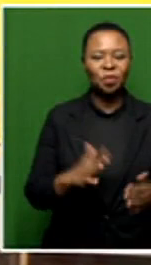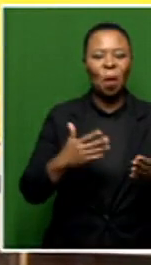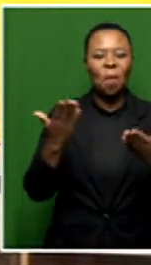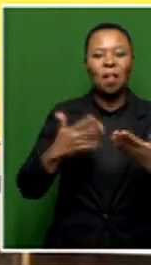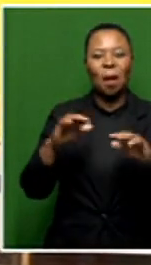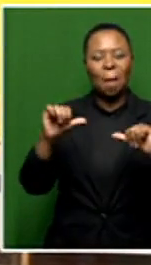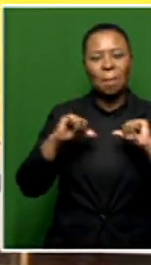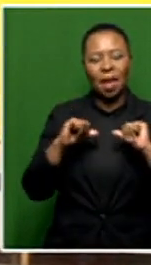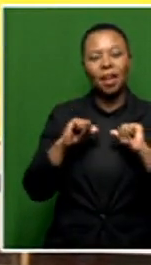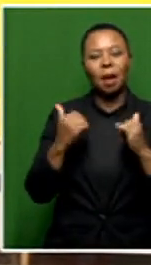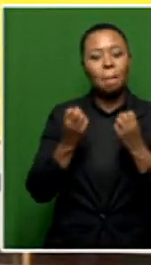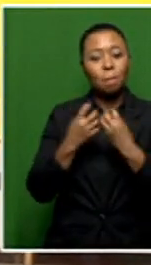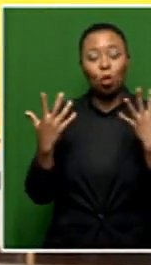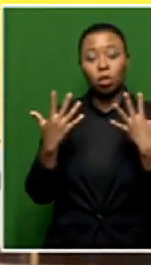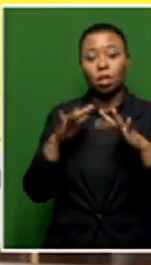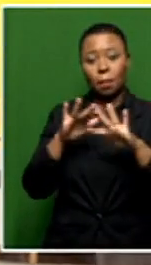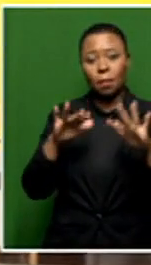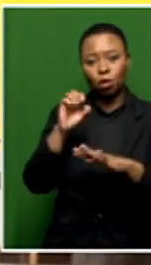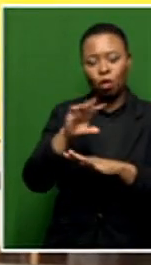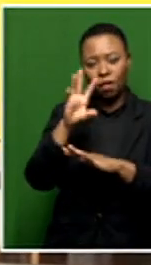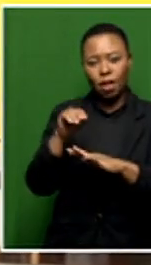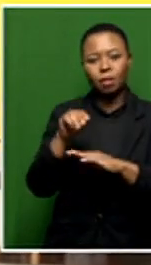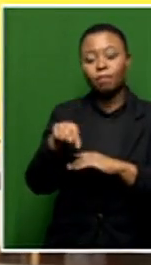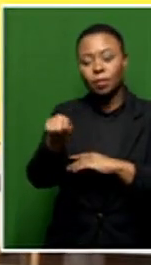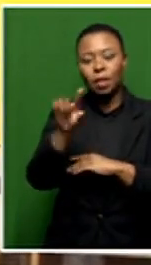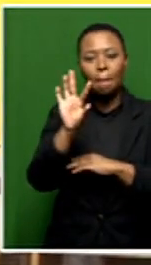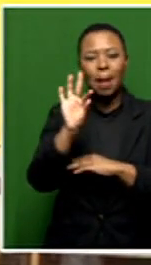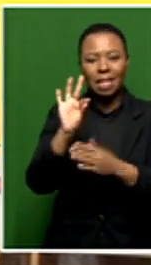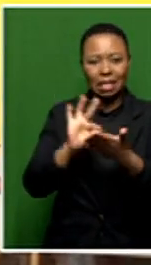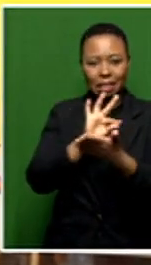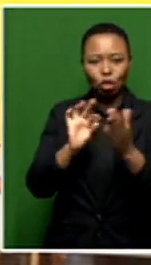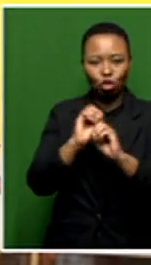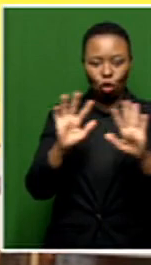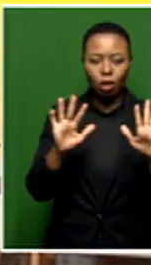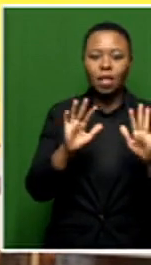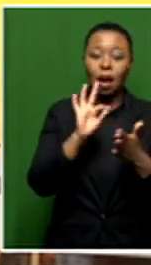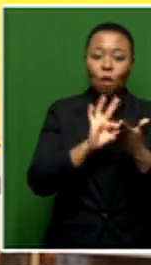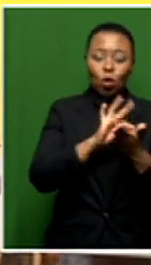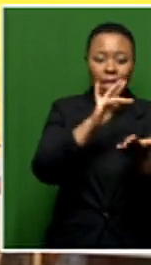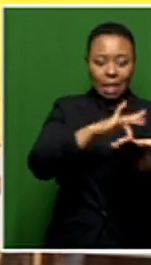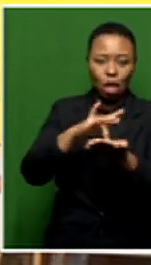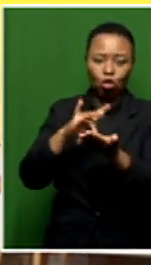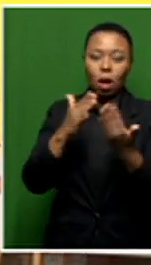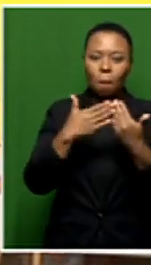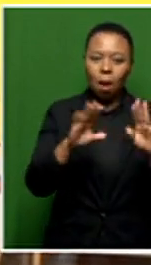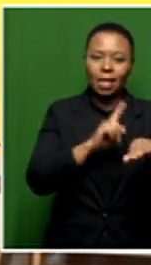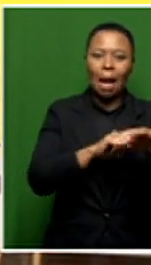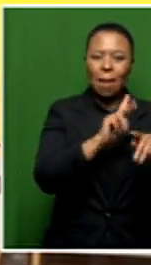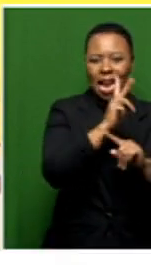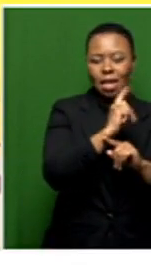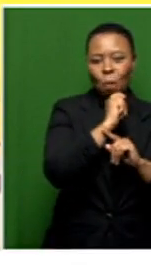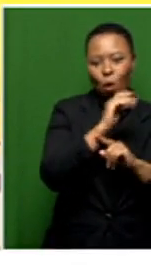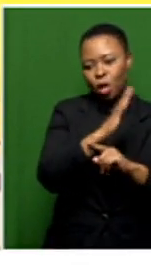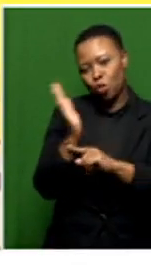Welcome back, everybody. Now, with the majority of South Africans set to go to the polls on Monday, voting stations will also be opened between 8 a.m. and 5